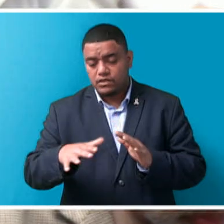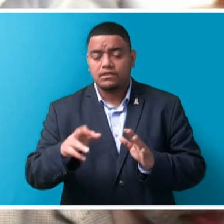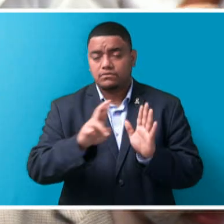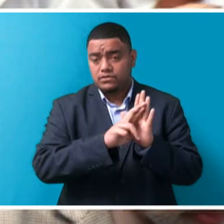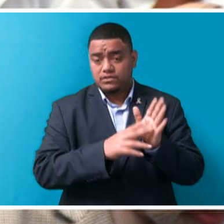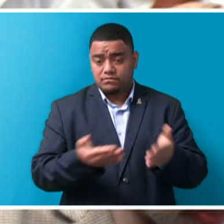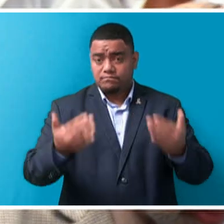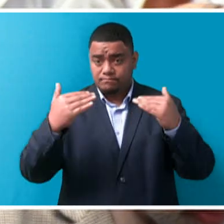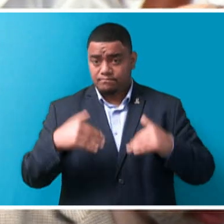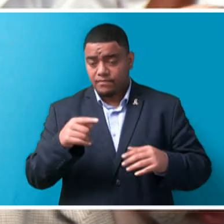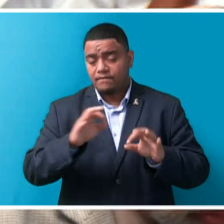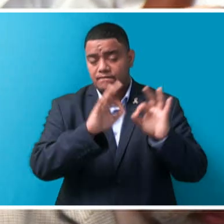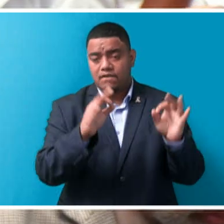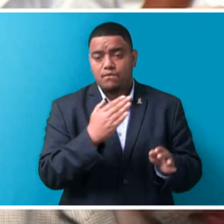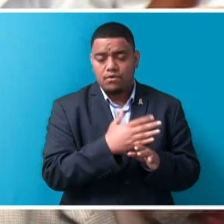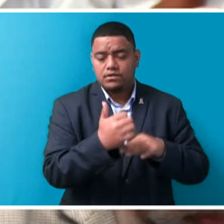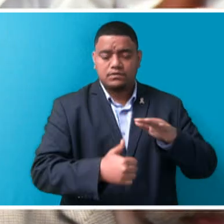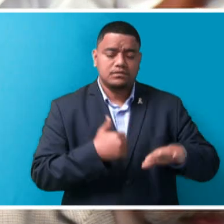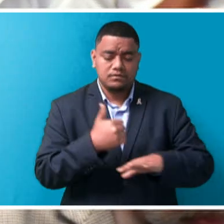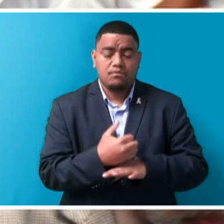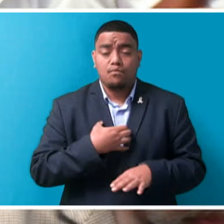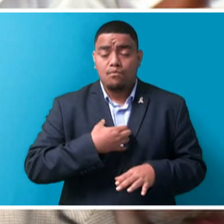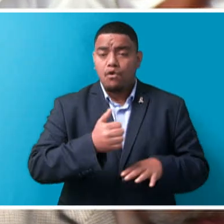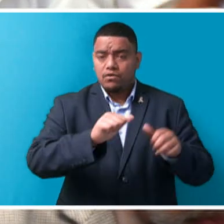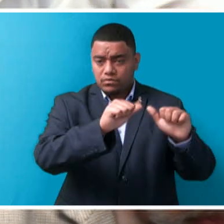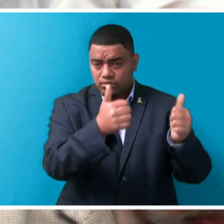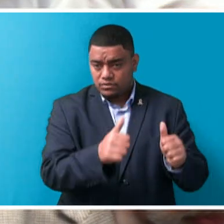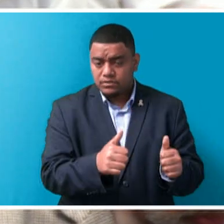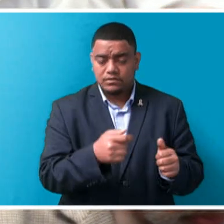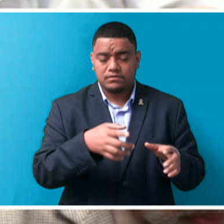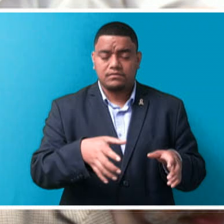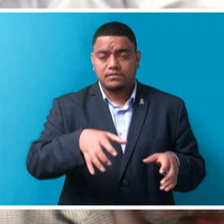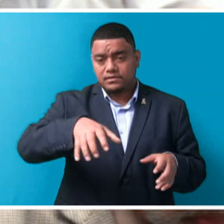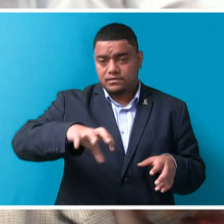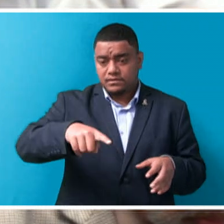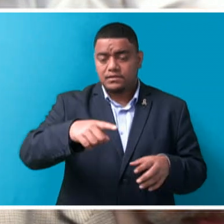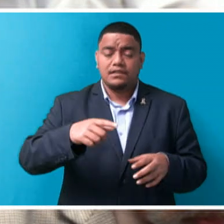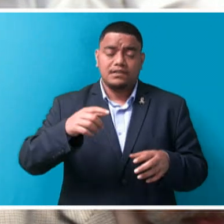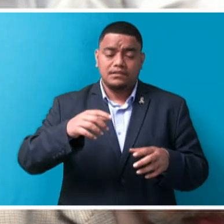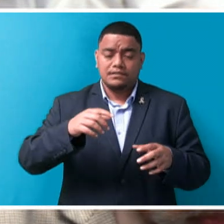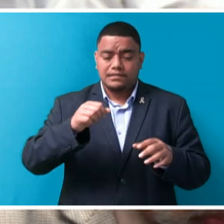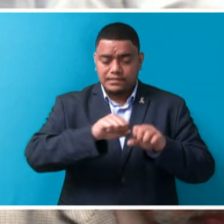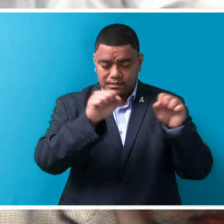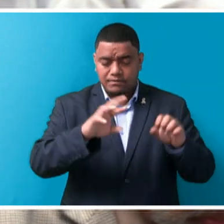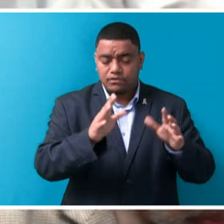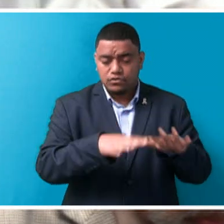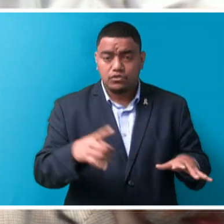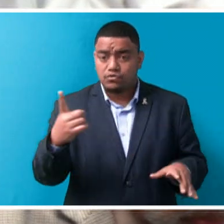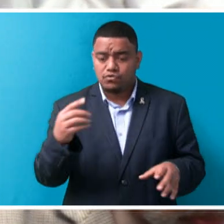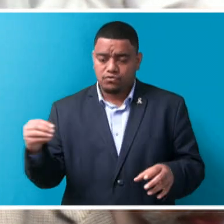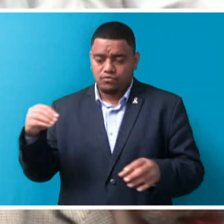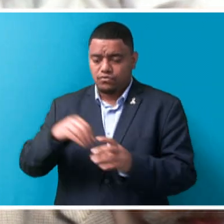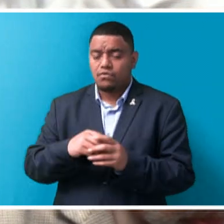Speaker, this framework establishes a modern, rehabilitative administrative ecosystem for children who come into conflict with the